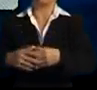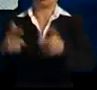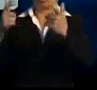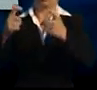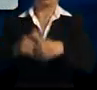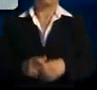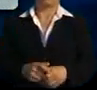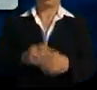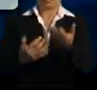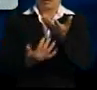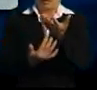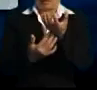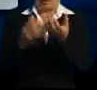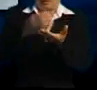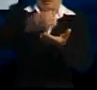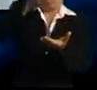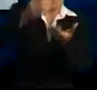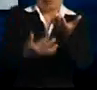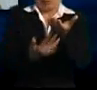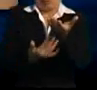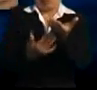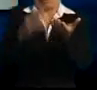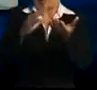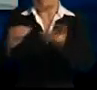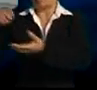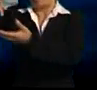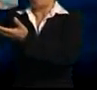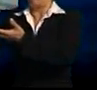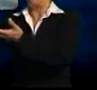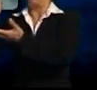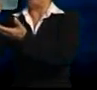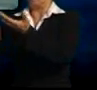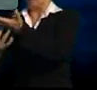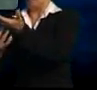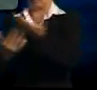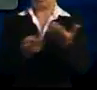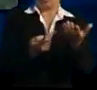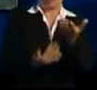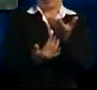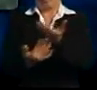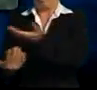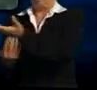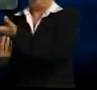Now, heat the aluminum powder and the potassium manganate 7 crystals.